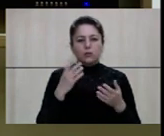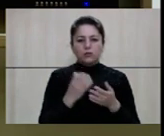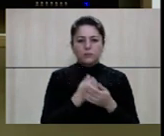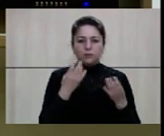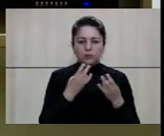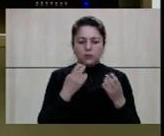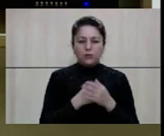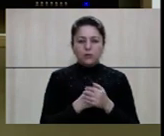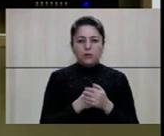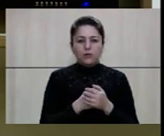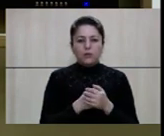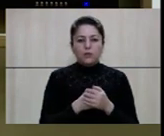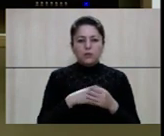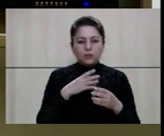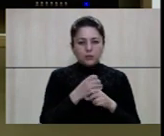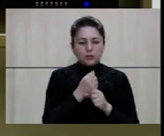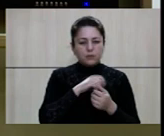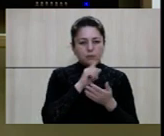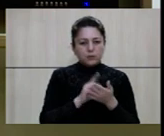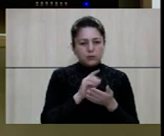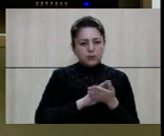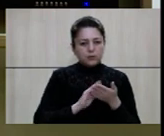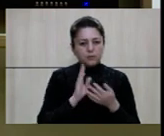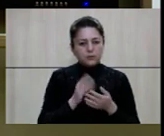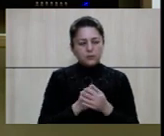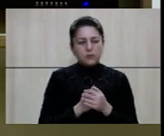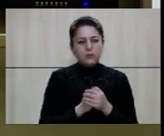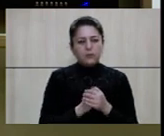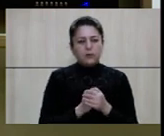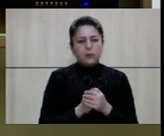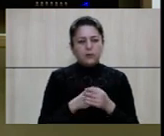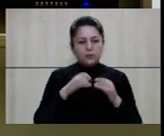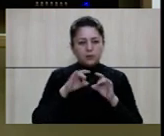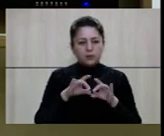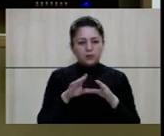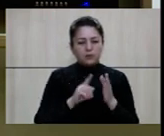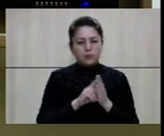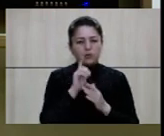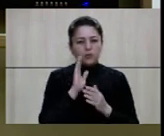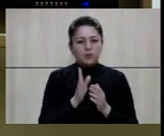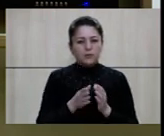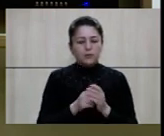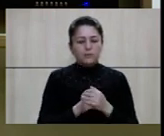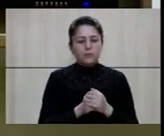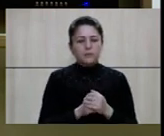hammasini. Qisqa shart qilib yozib olamiz. Endi yechishni boshlaymiz.